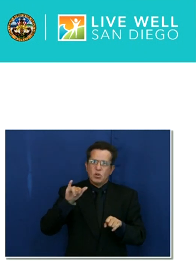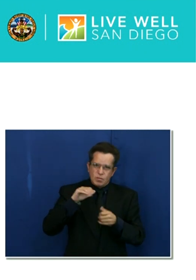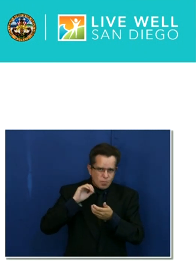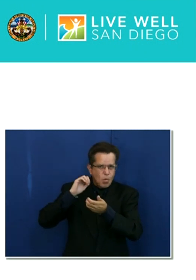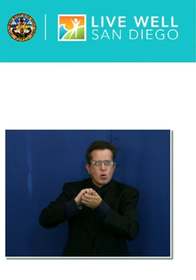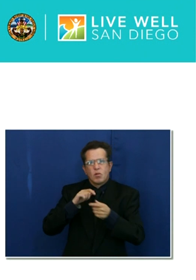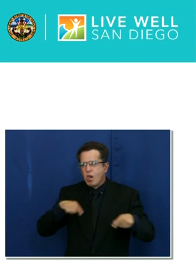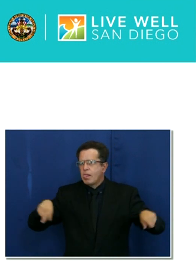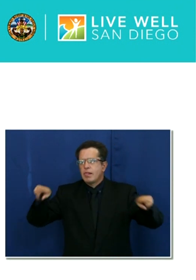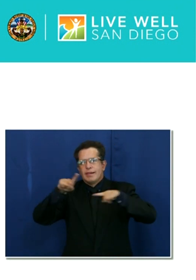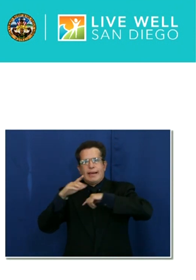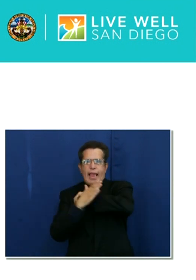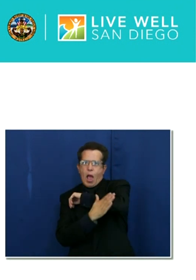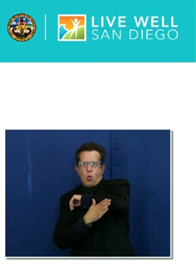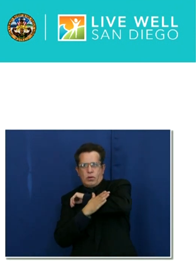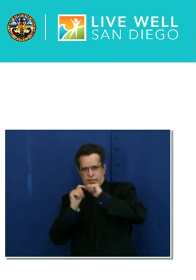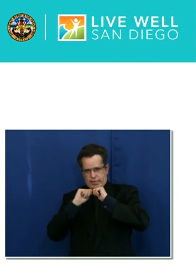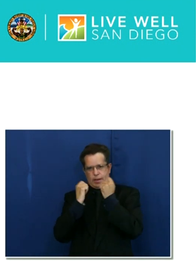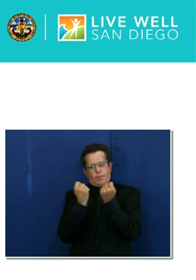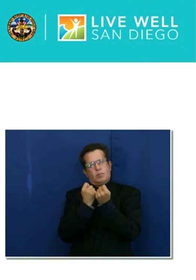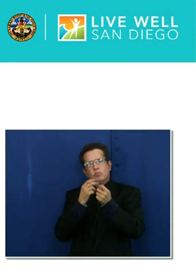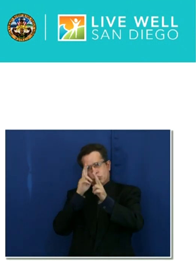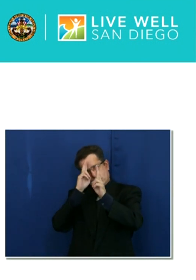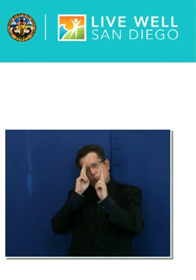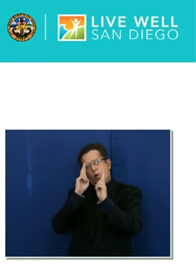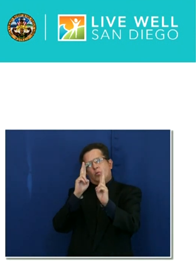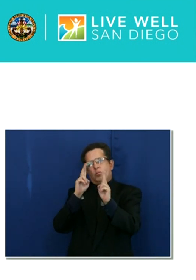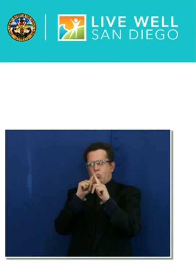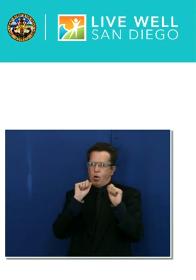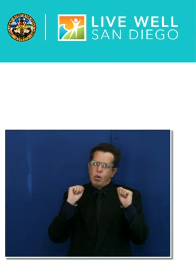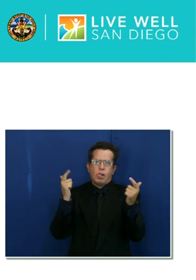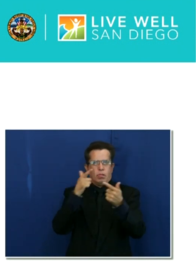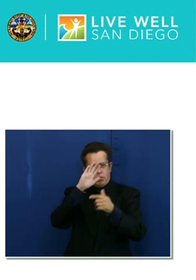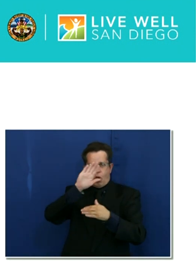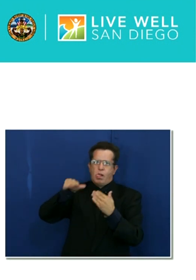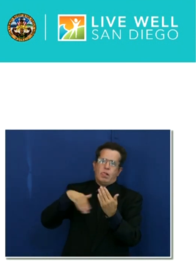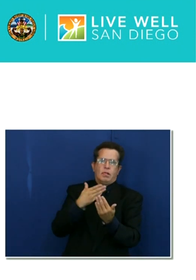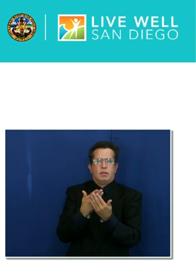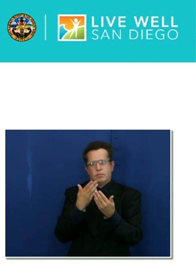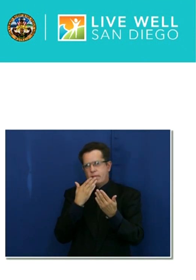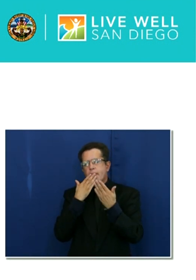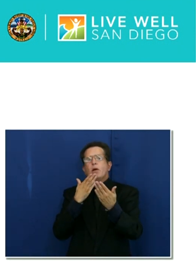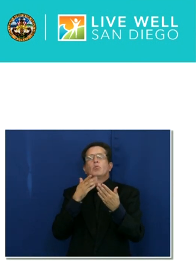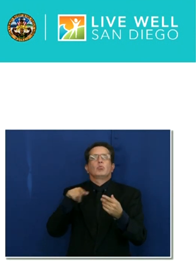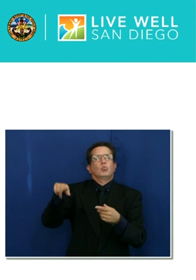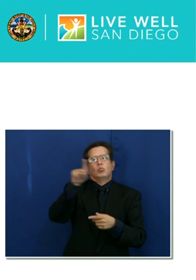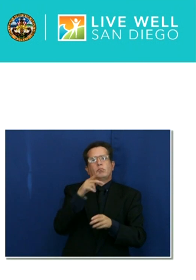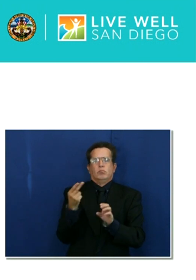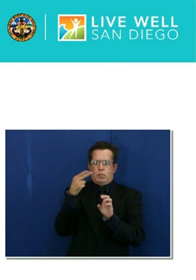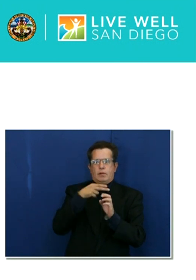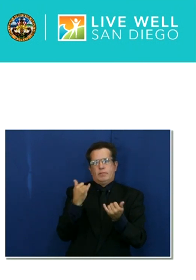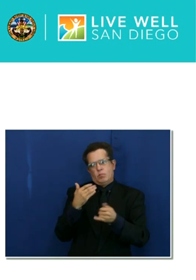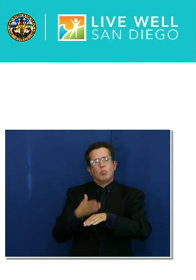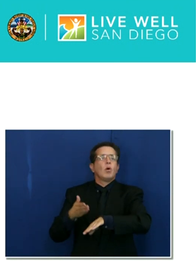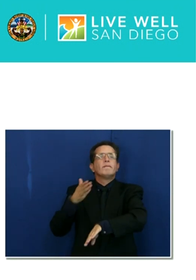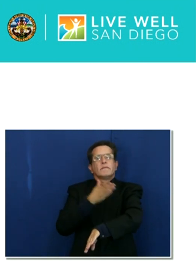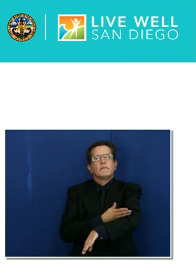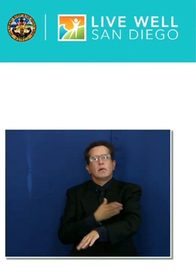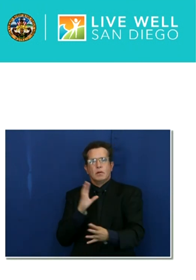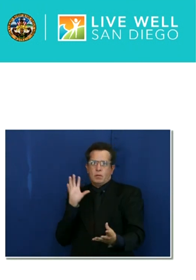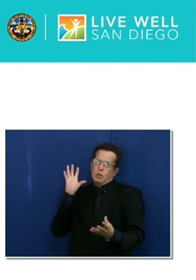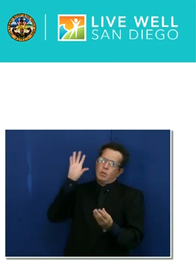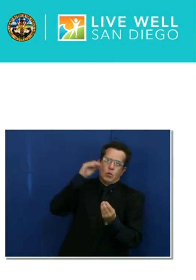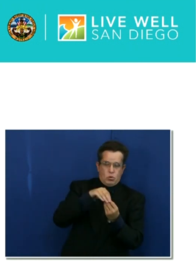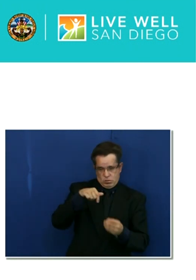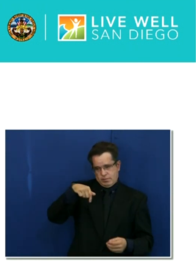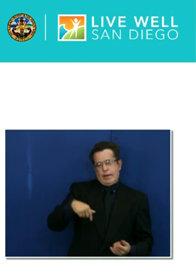our county team that has done a tremendous effort to get us to this point. If you will see on our T3